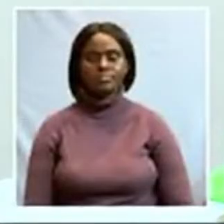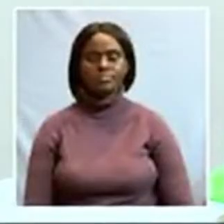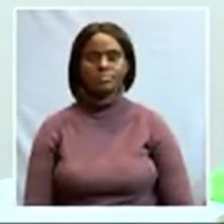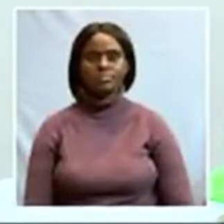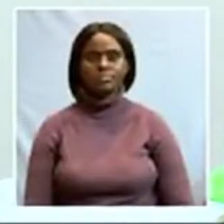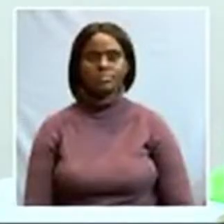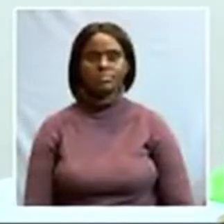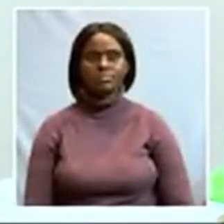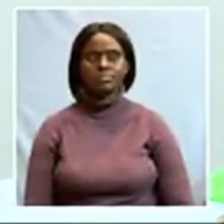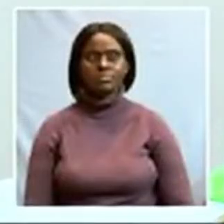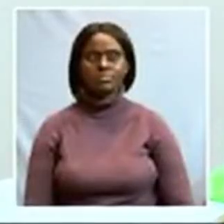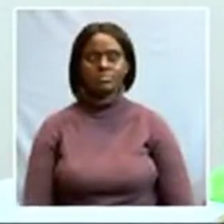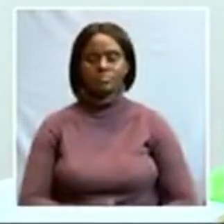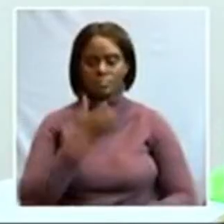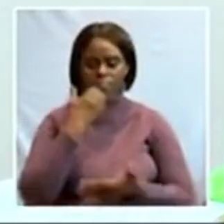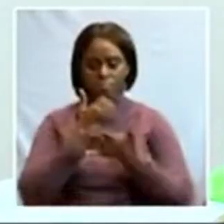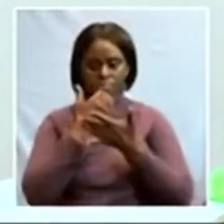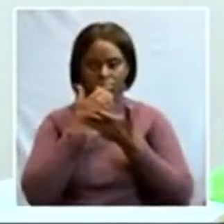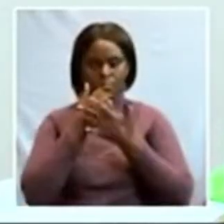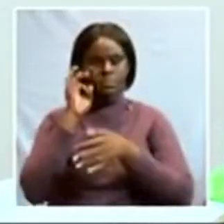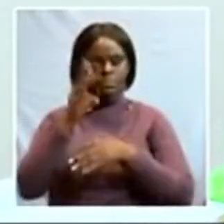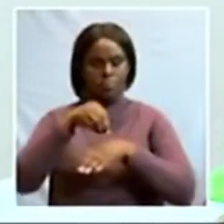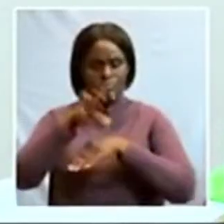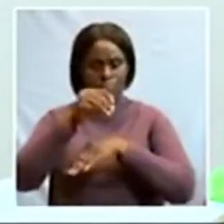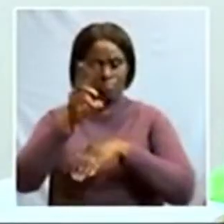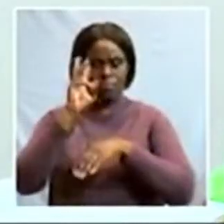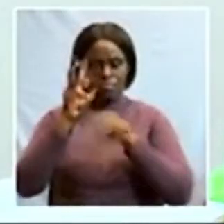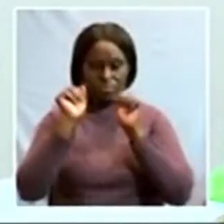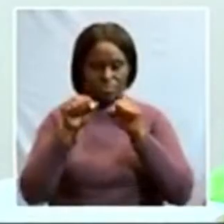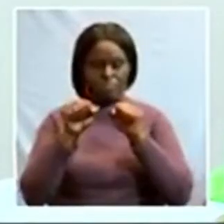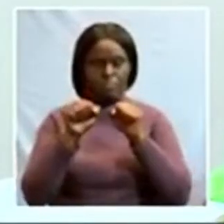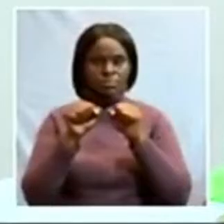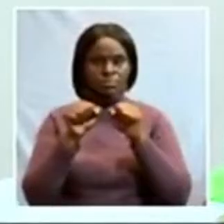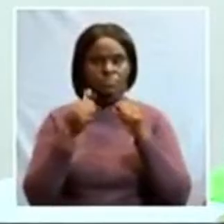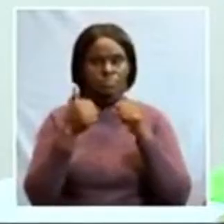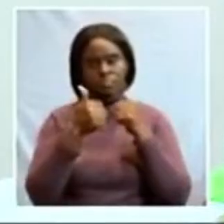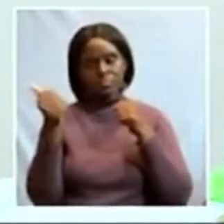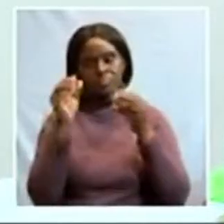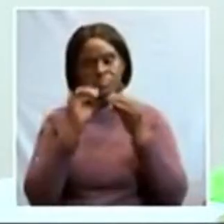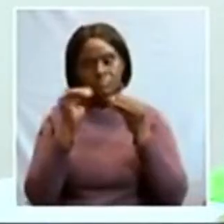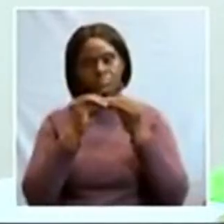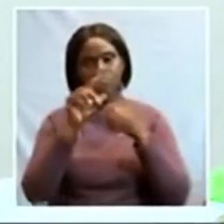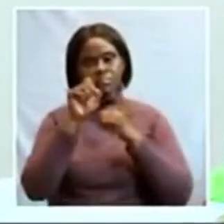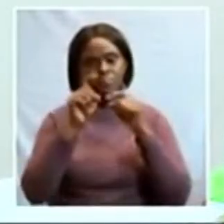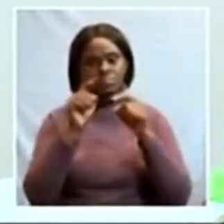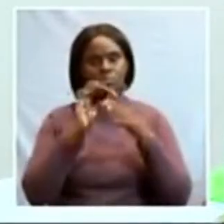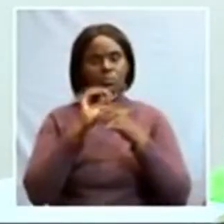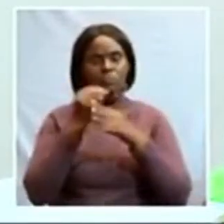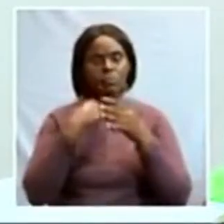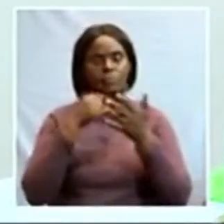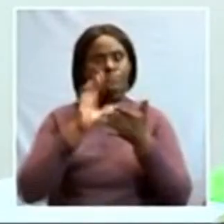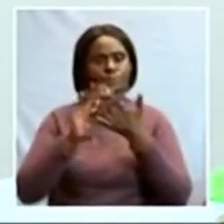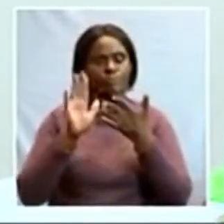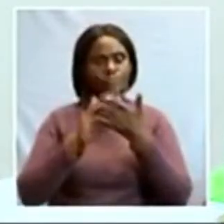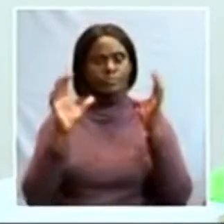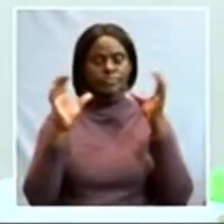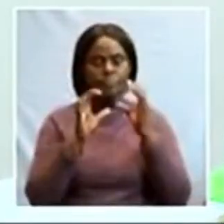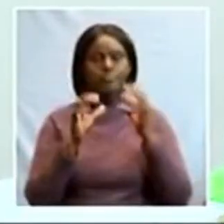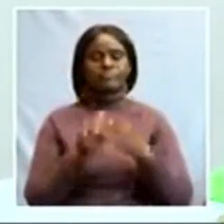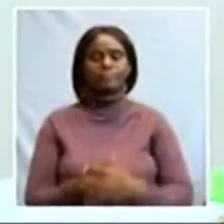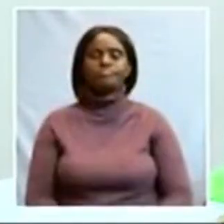evidence regarding the same. Are we able to have any more questions, or I excuse the council?